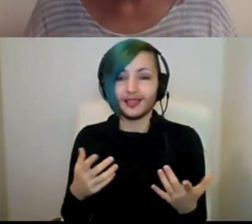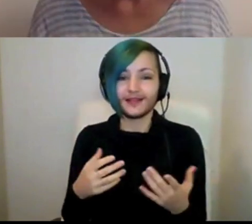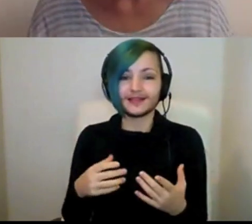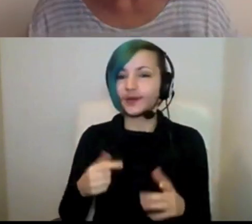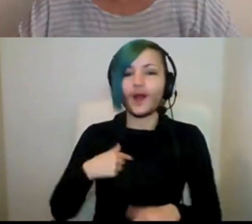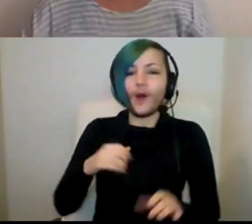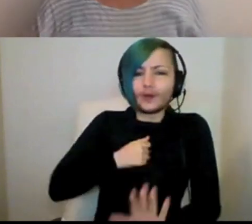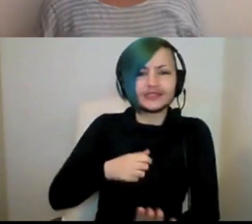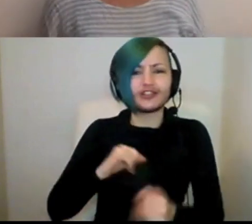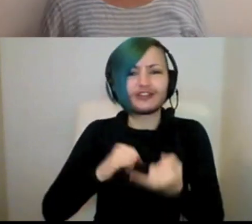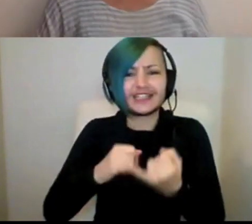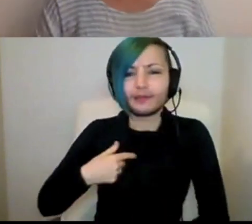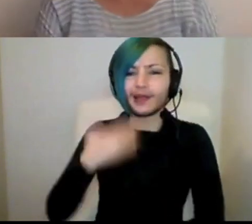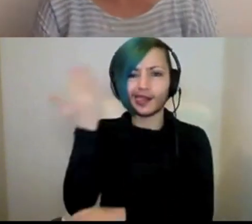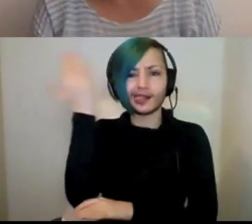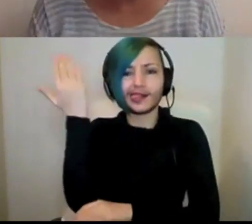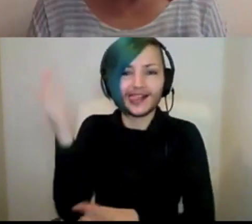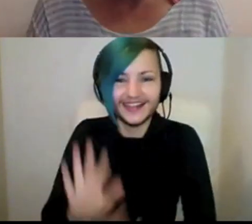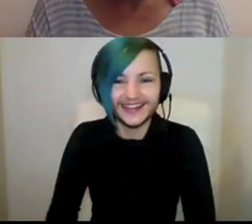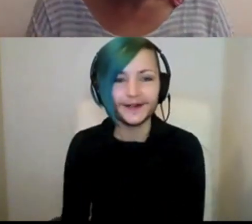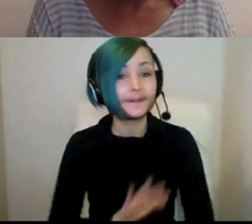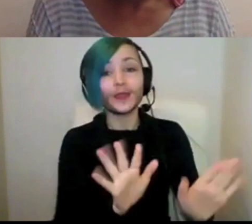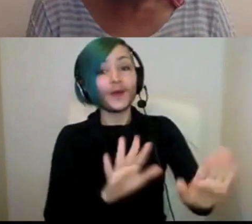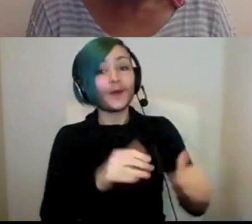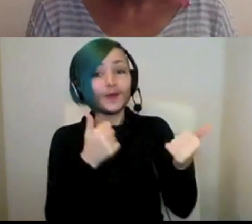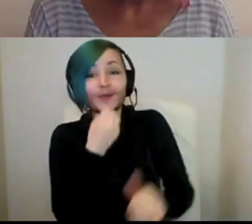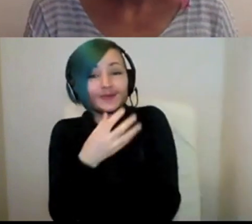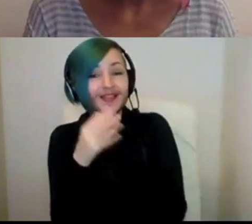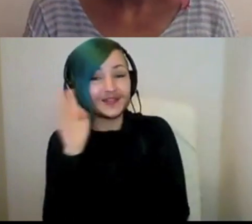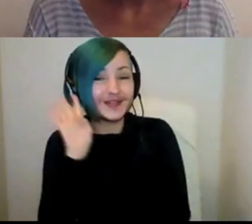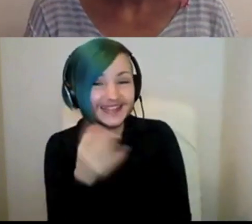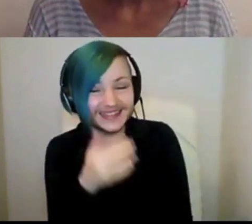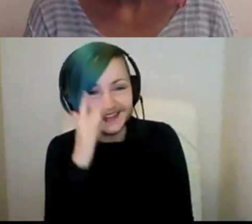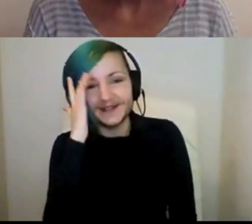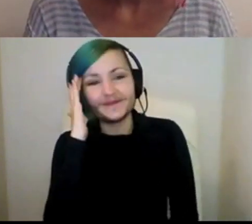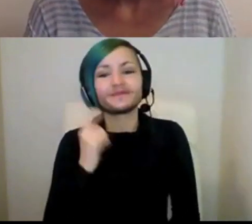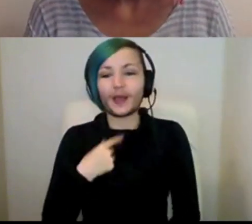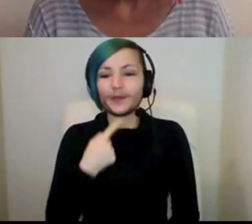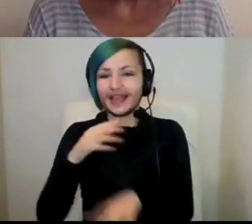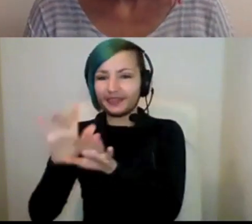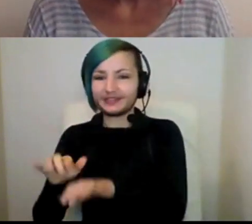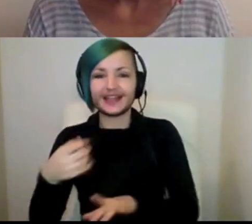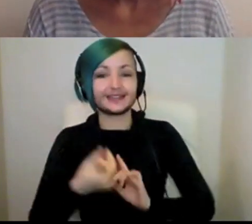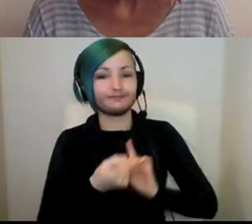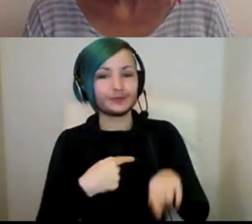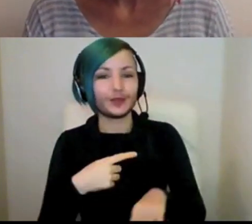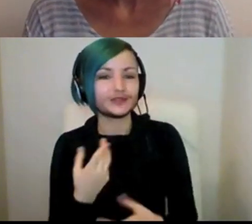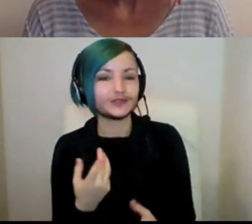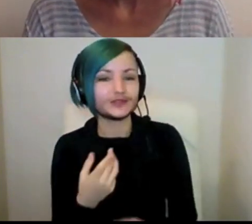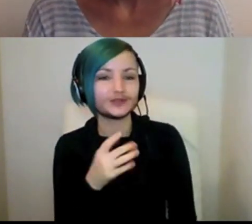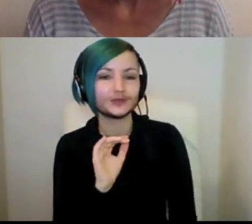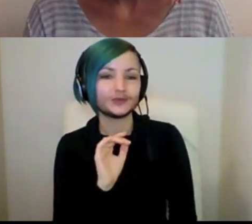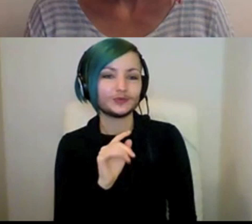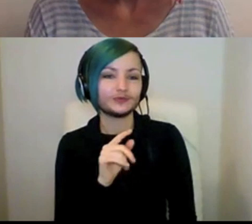Oh no, it's really marvelous to hear, because I was just saying in the chat in response to what you